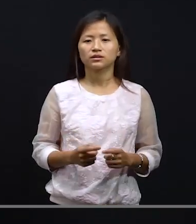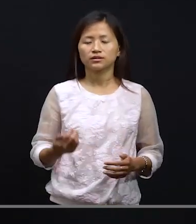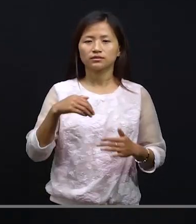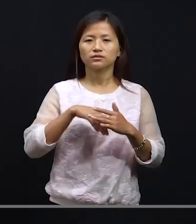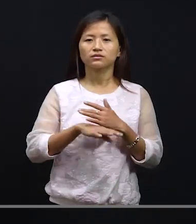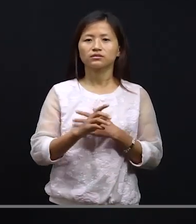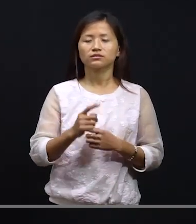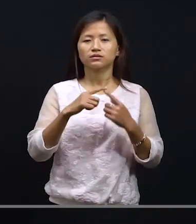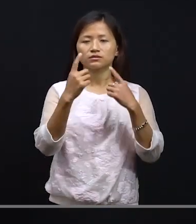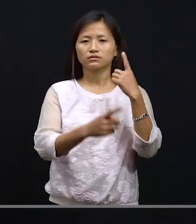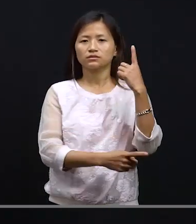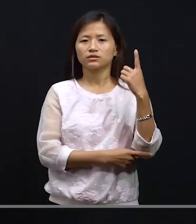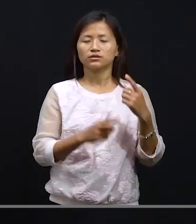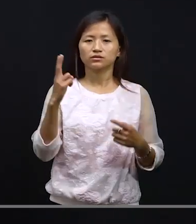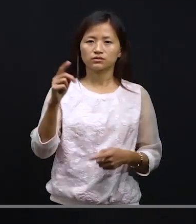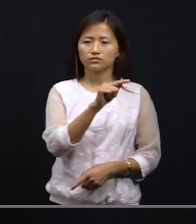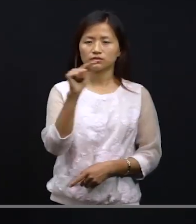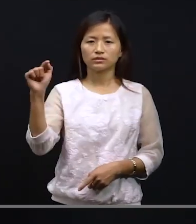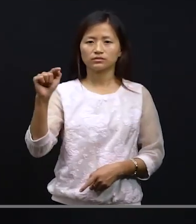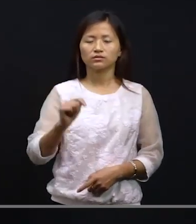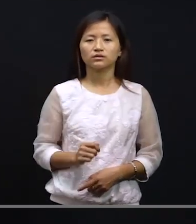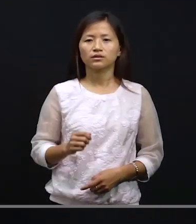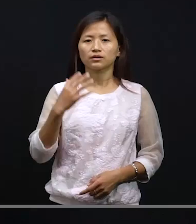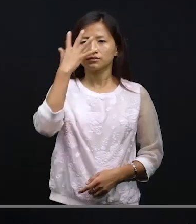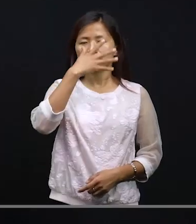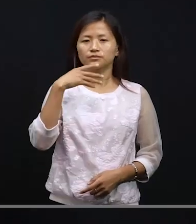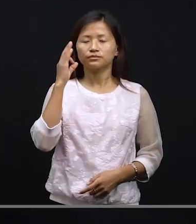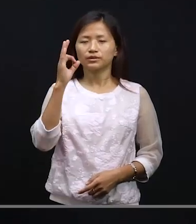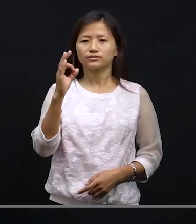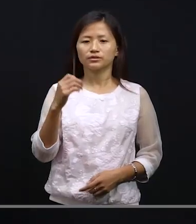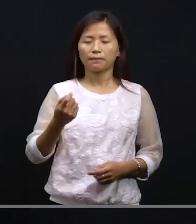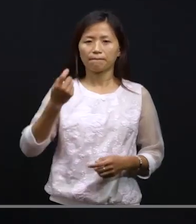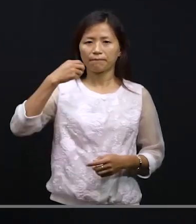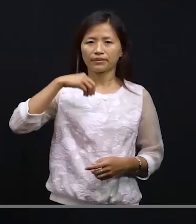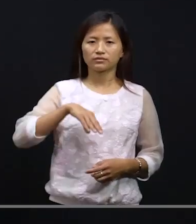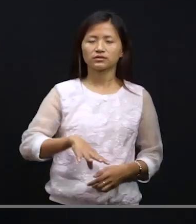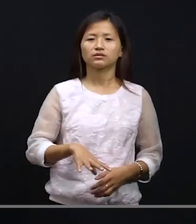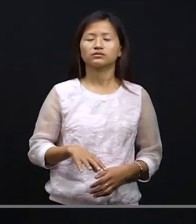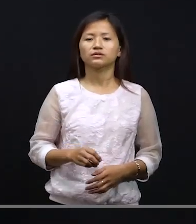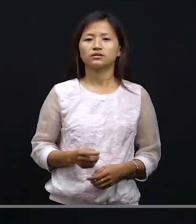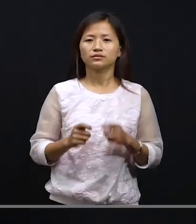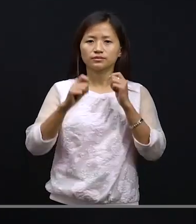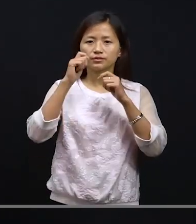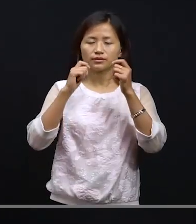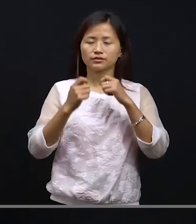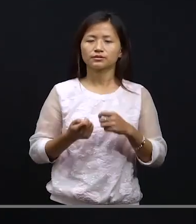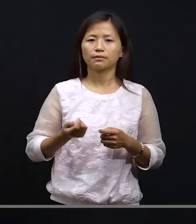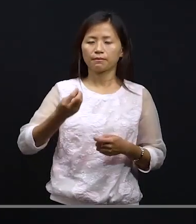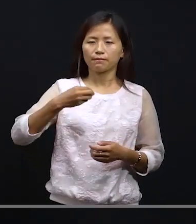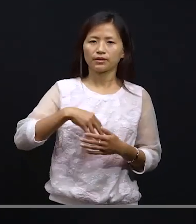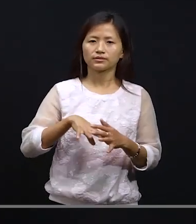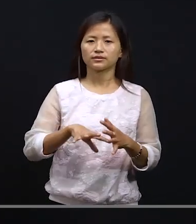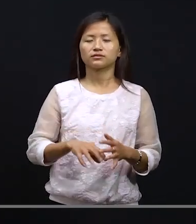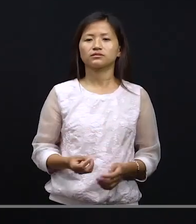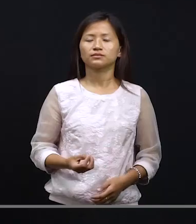the last two lines you will see that the beauty paled down and the tears melted down, right?